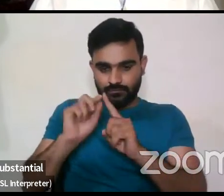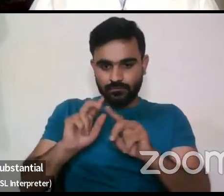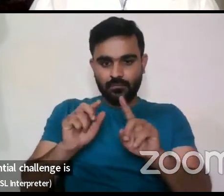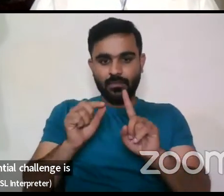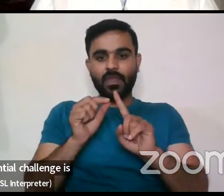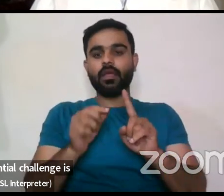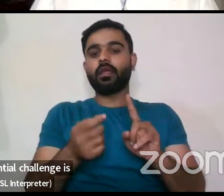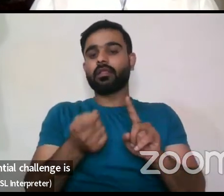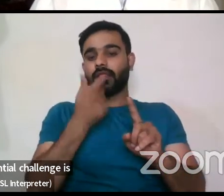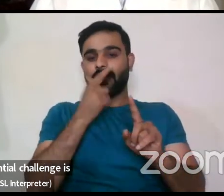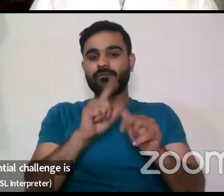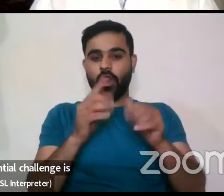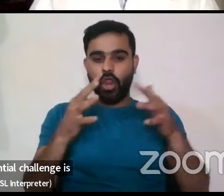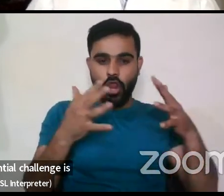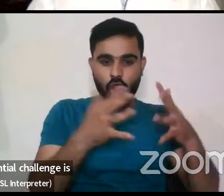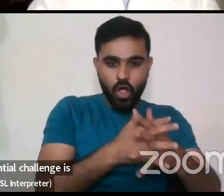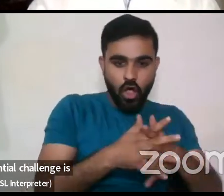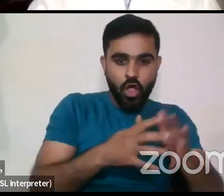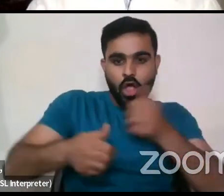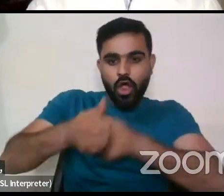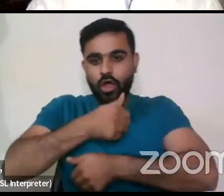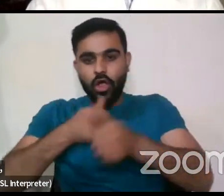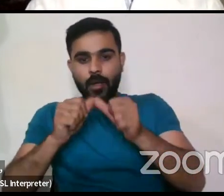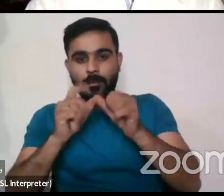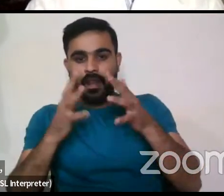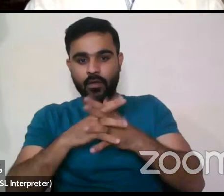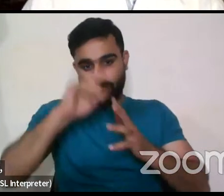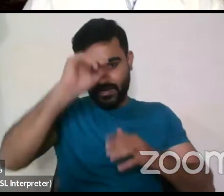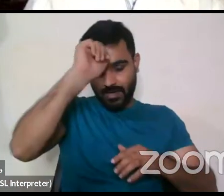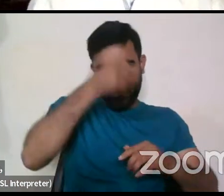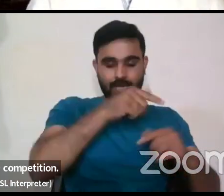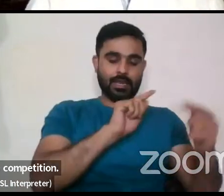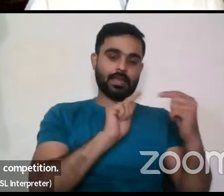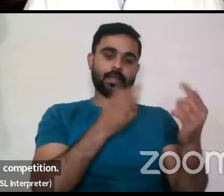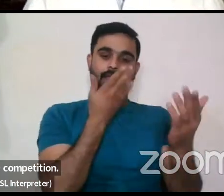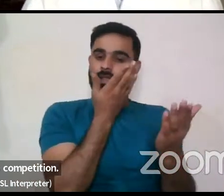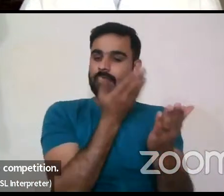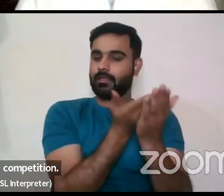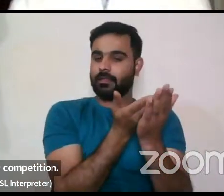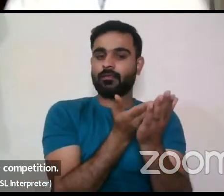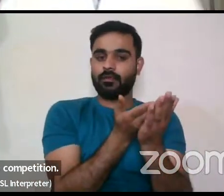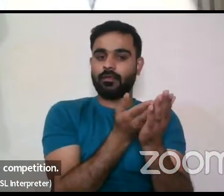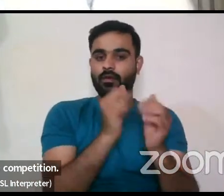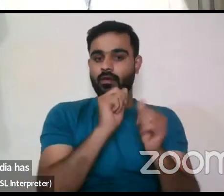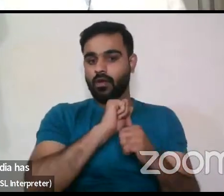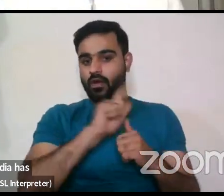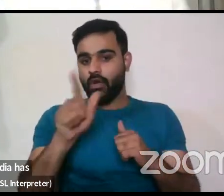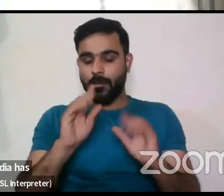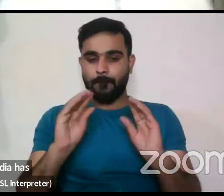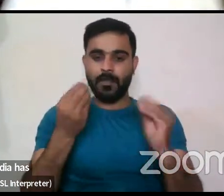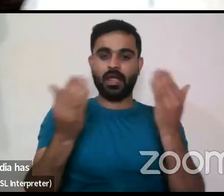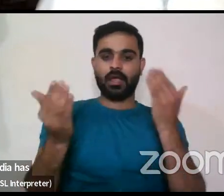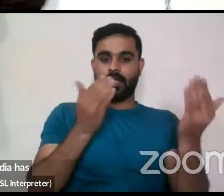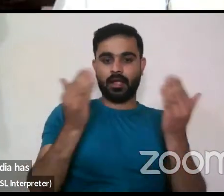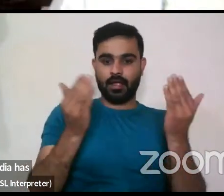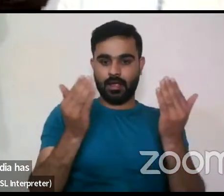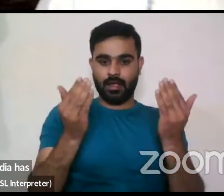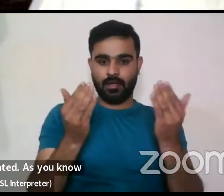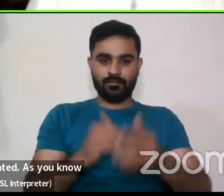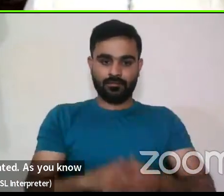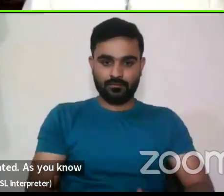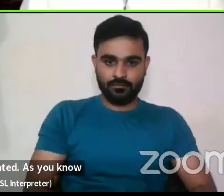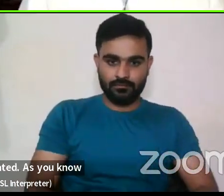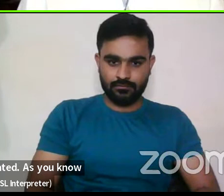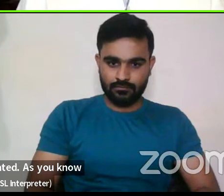laws versus competition law is not something that India has debated as all that much in comparison to some of its other counterparts.